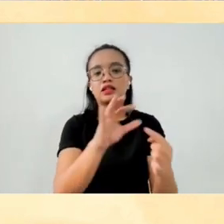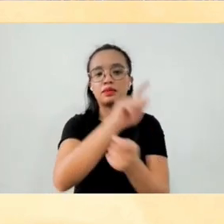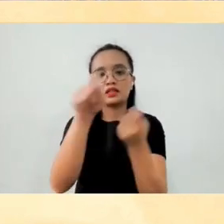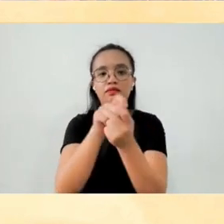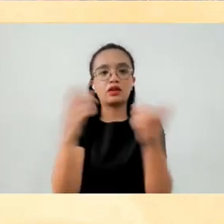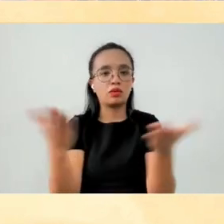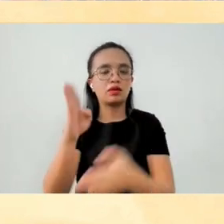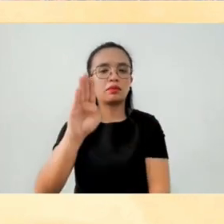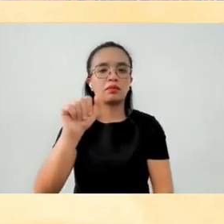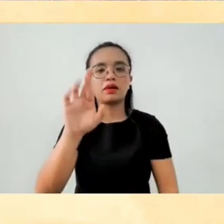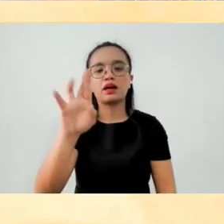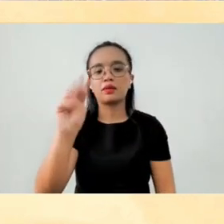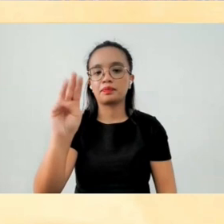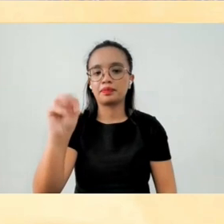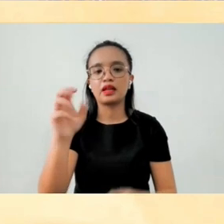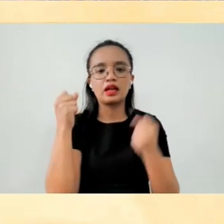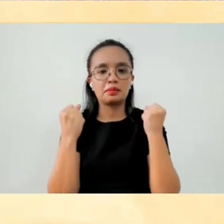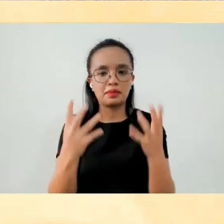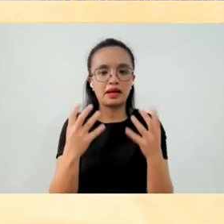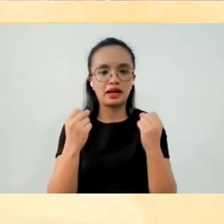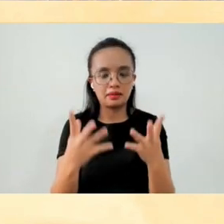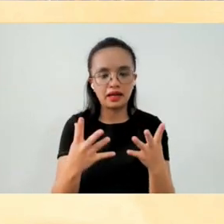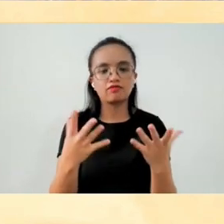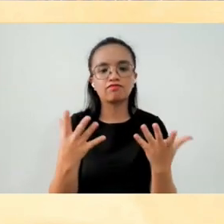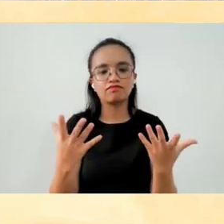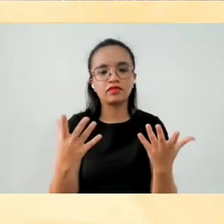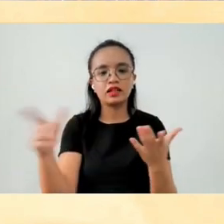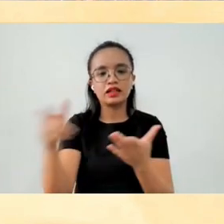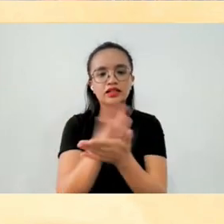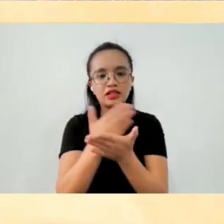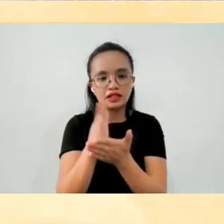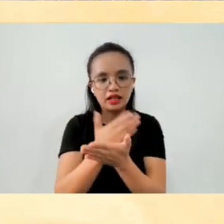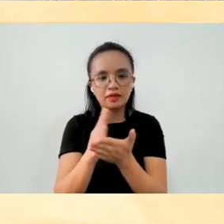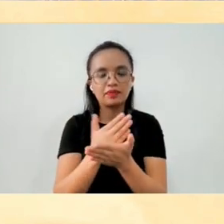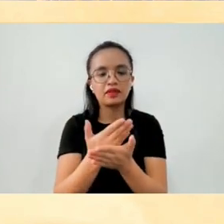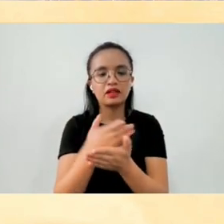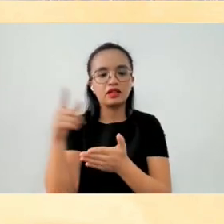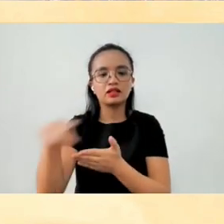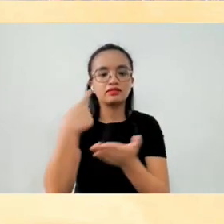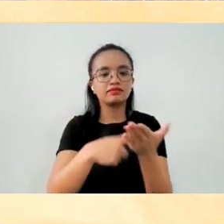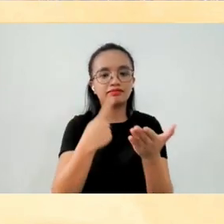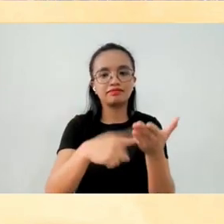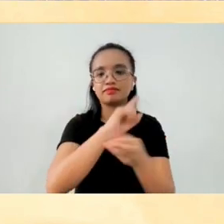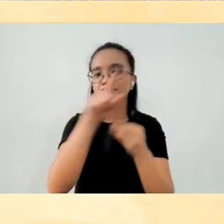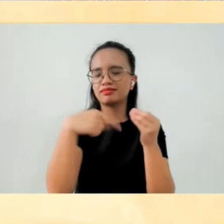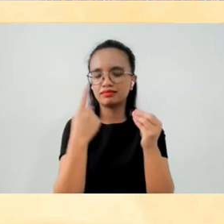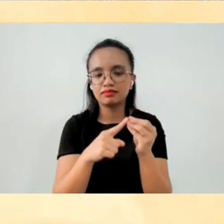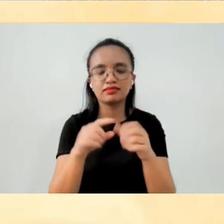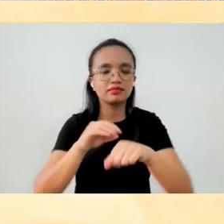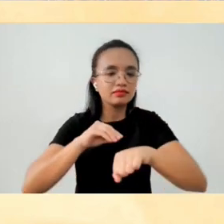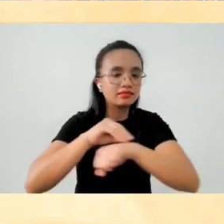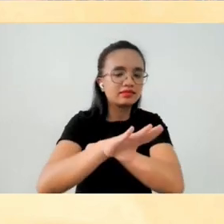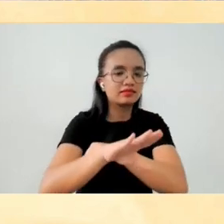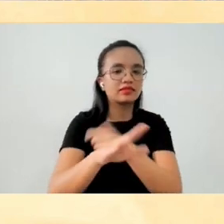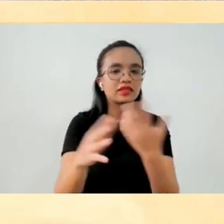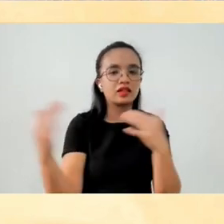Bangsamoro children. There were a lot of things that she shared. Okay, he talked about the impact of the clan